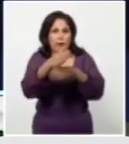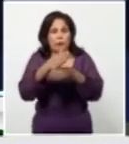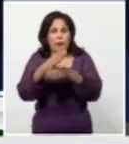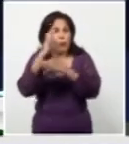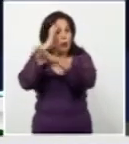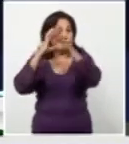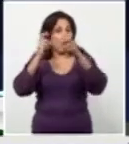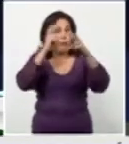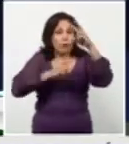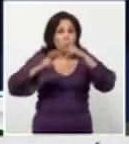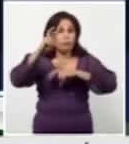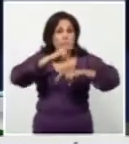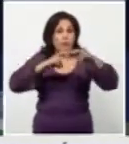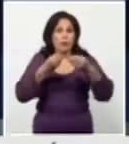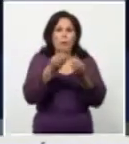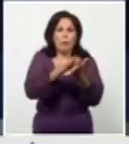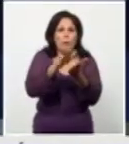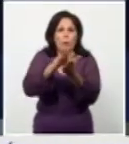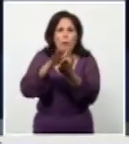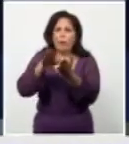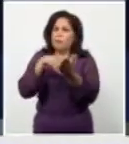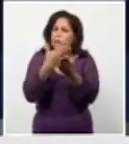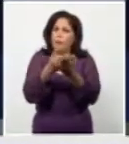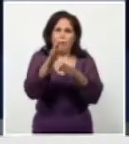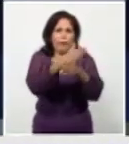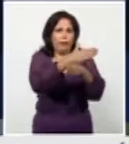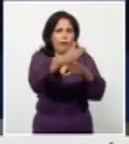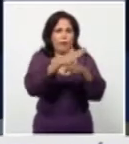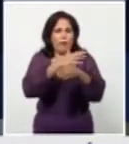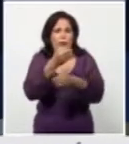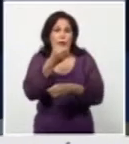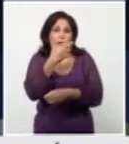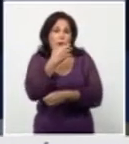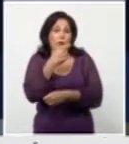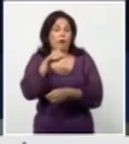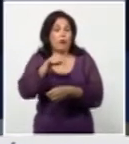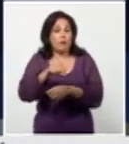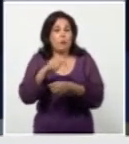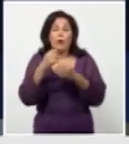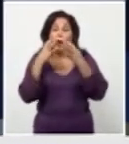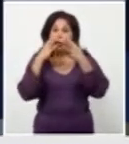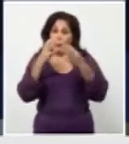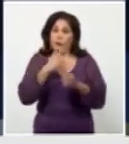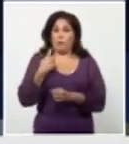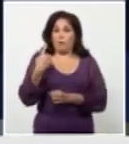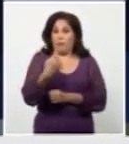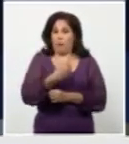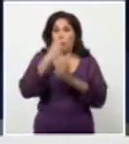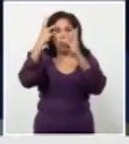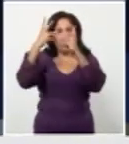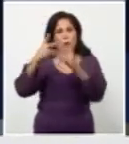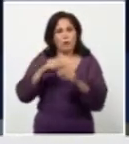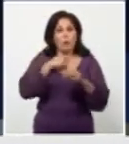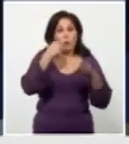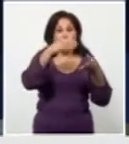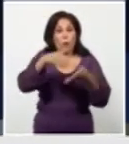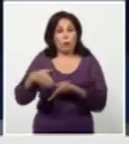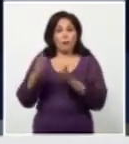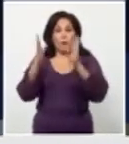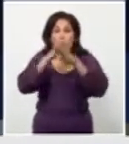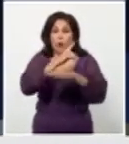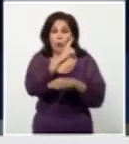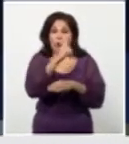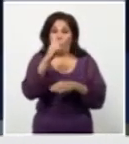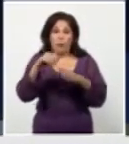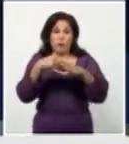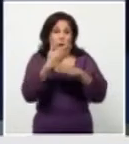country, have allowed these results for the survival